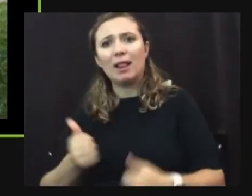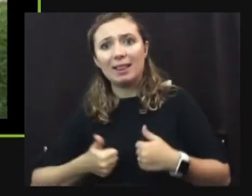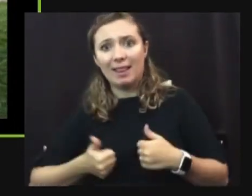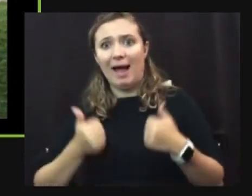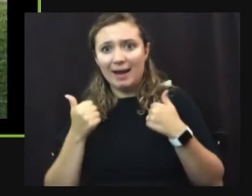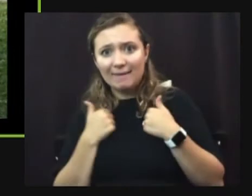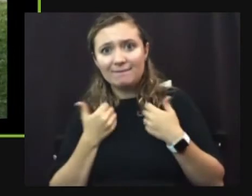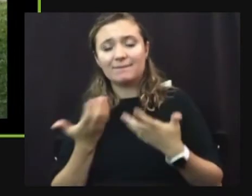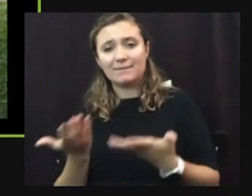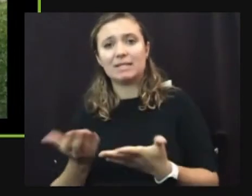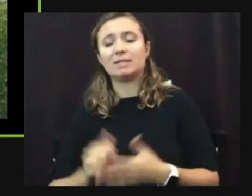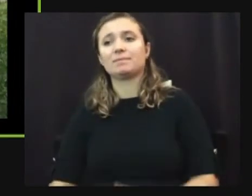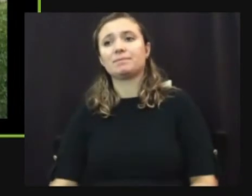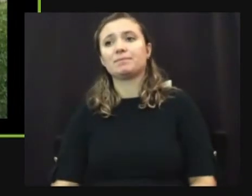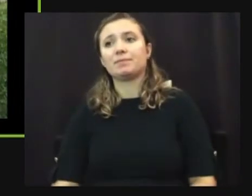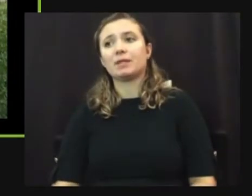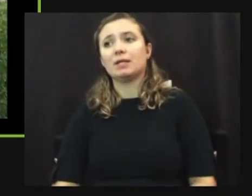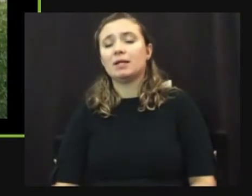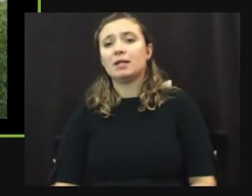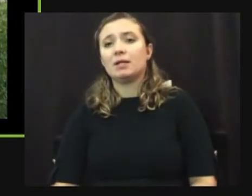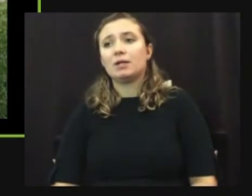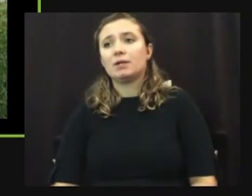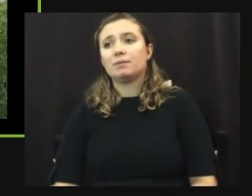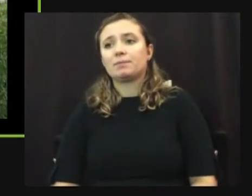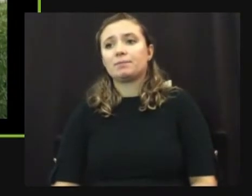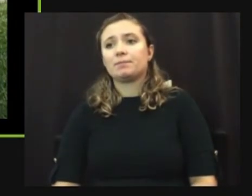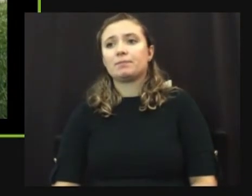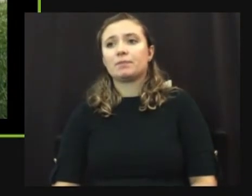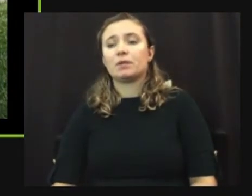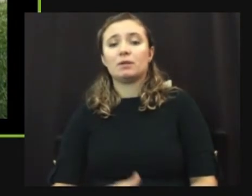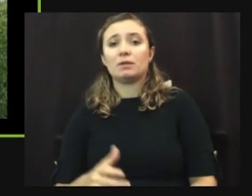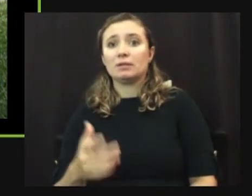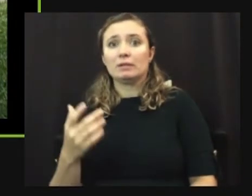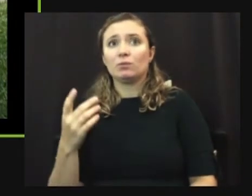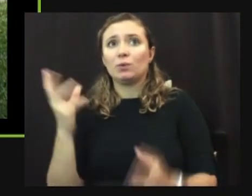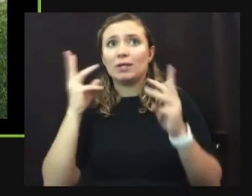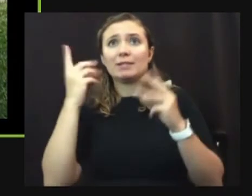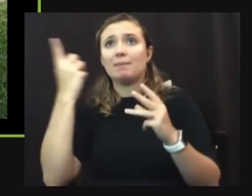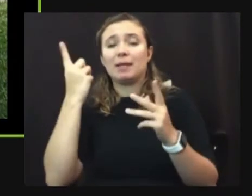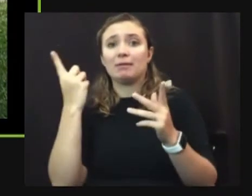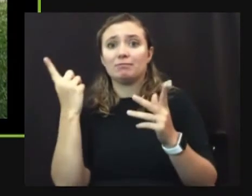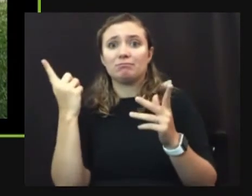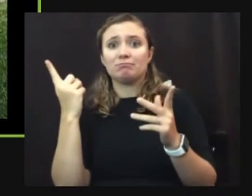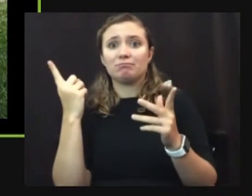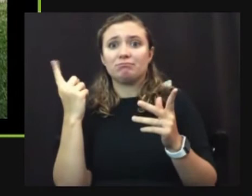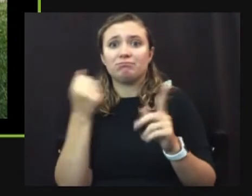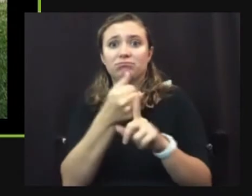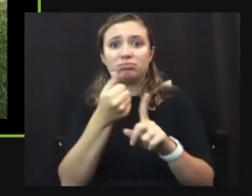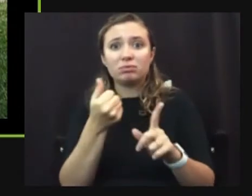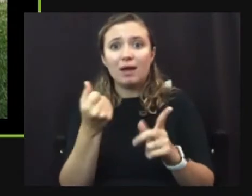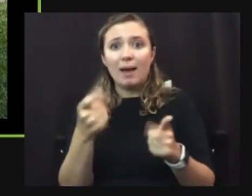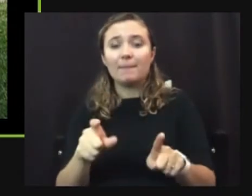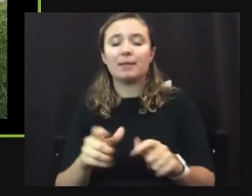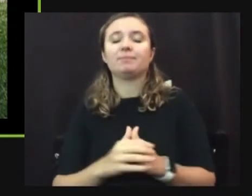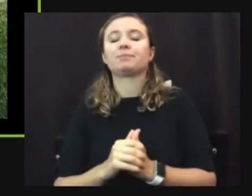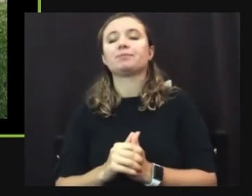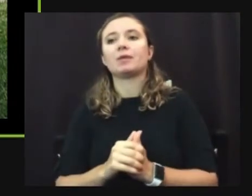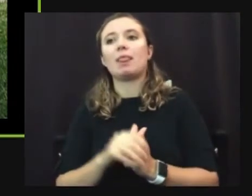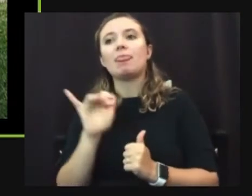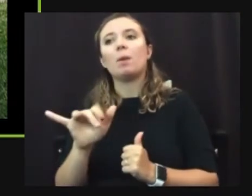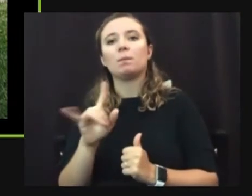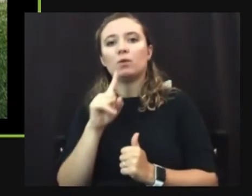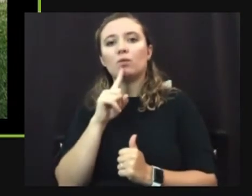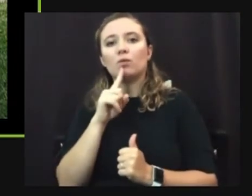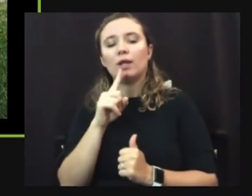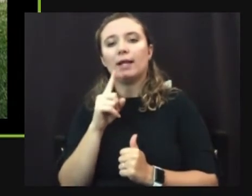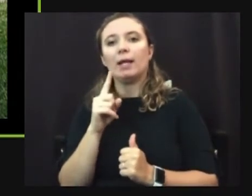life, right? Worry that something bad could happen to them every day. And so that would be a lot more emotional to you than someone